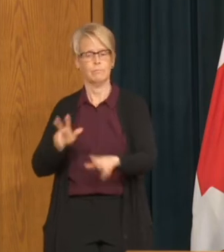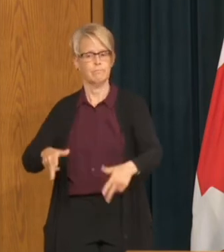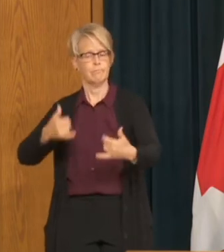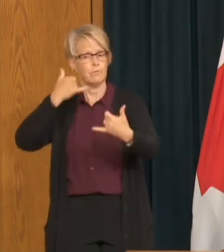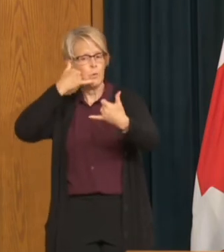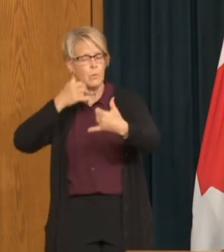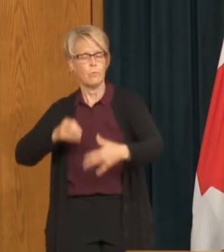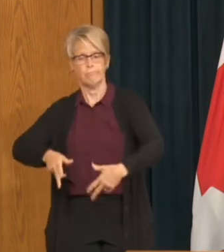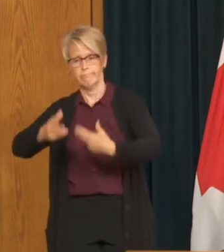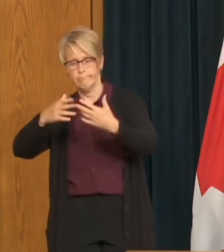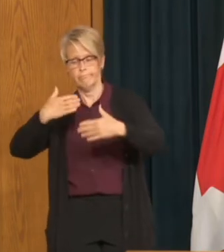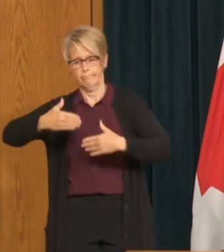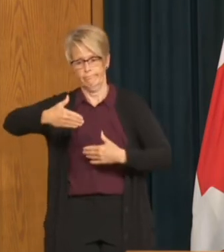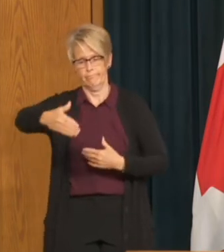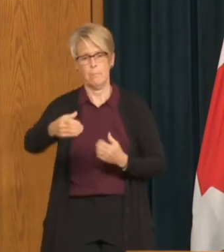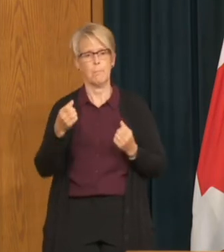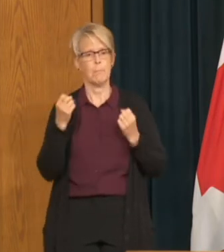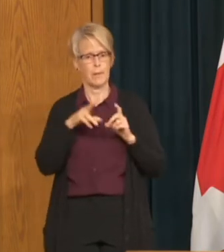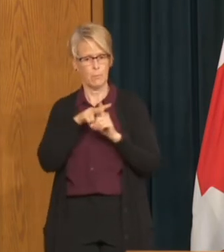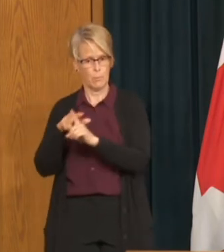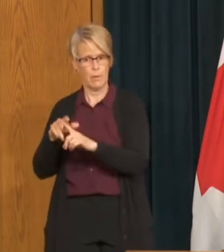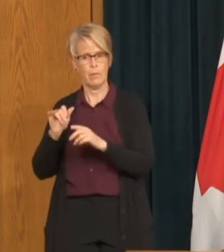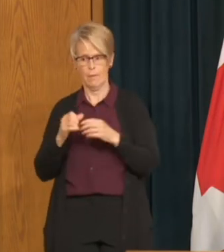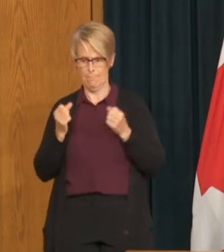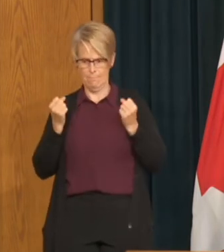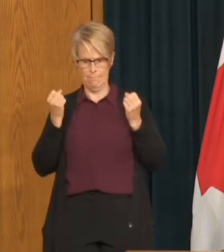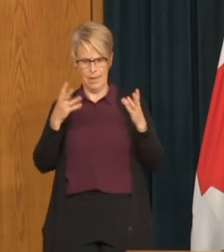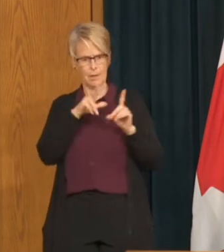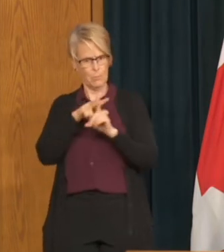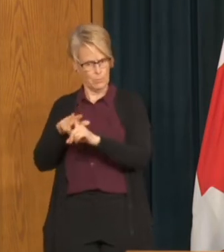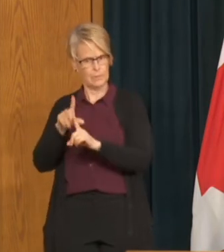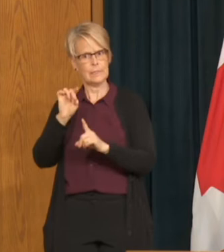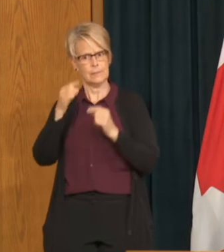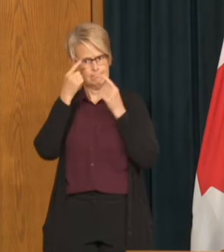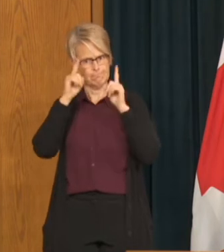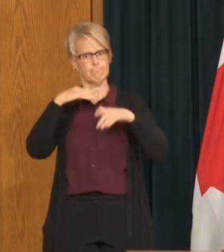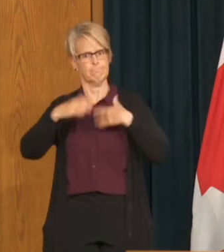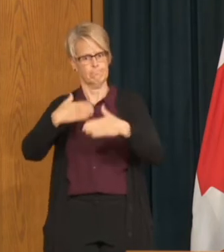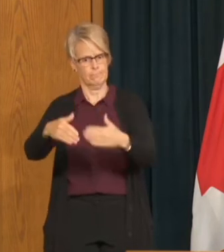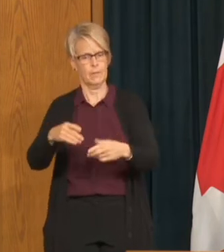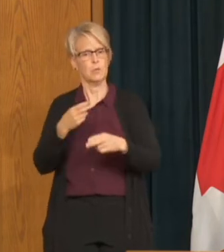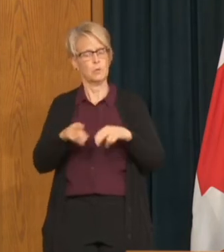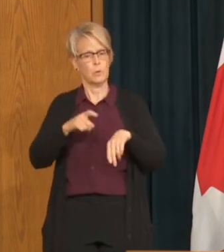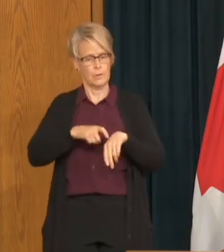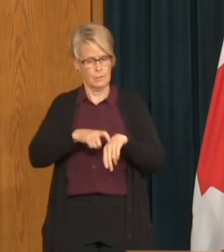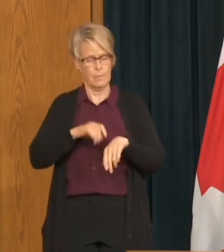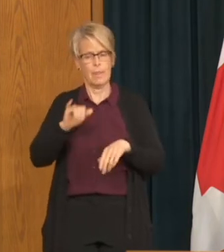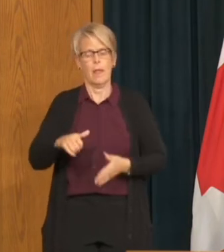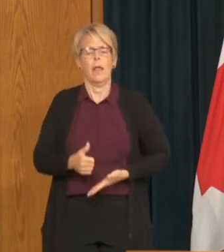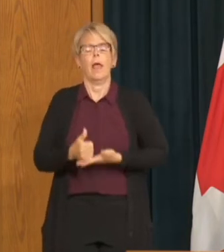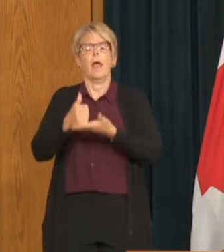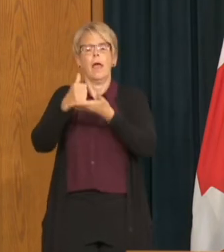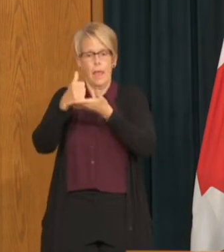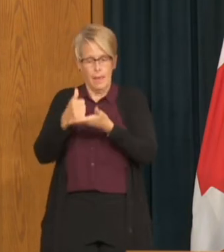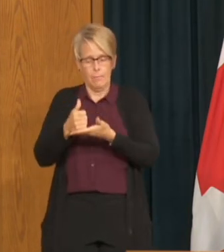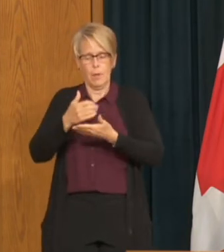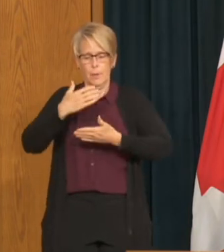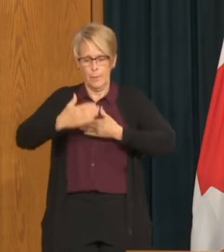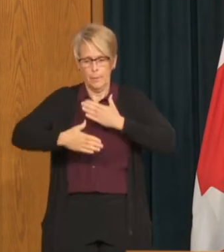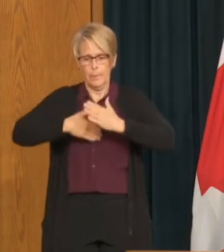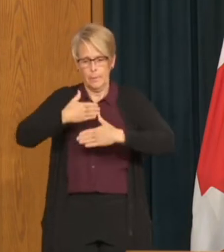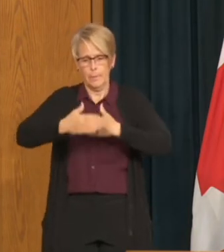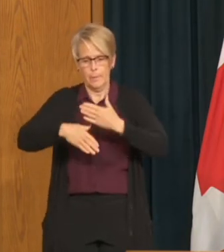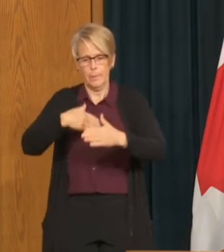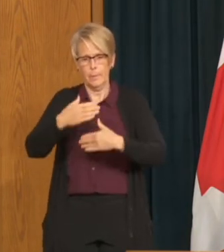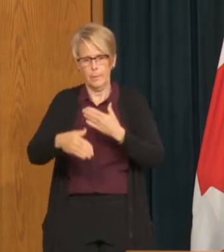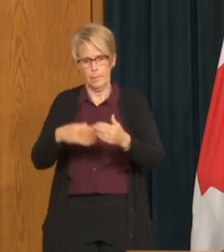Saskatchewan. This is an enormous number over a very short period of time. It has helped mitigate some of our situation relative